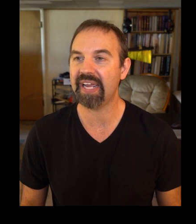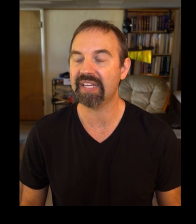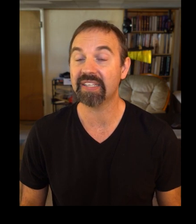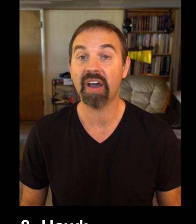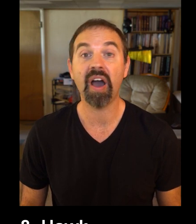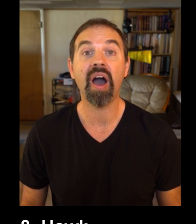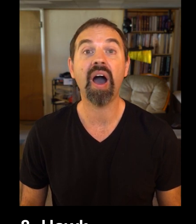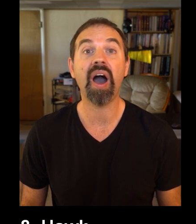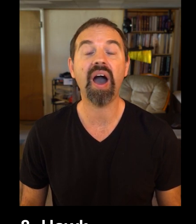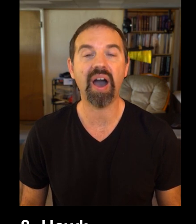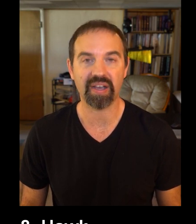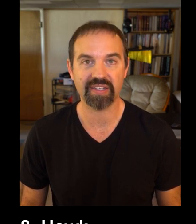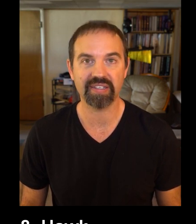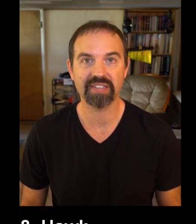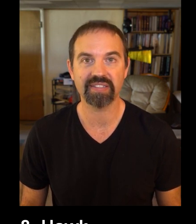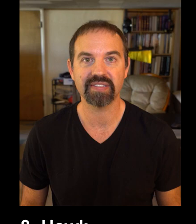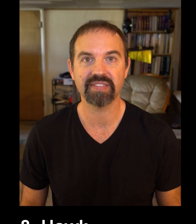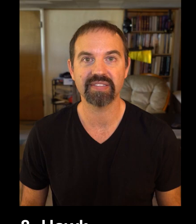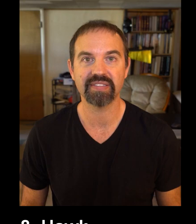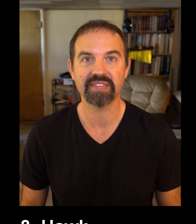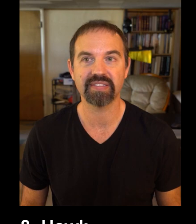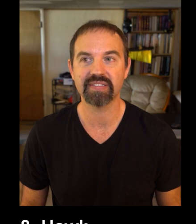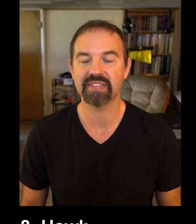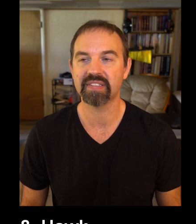Number eight, hawk.